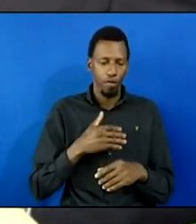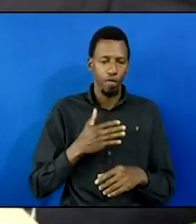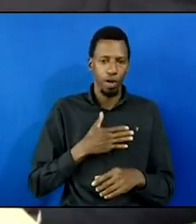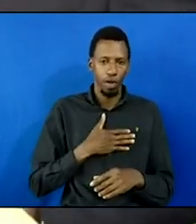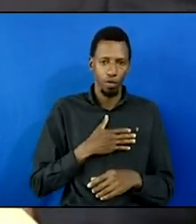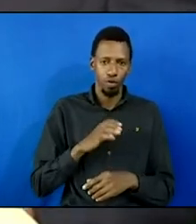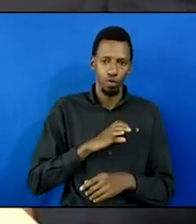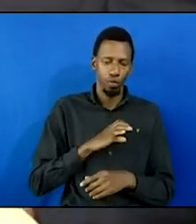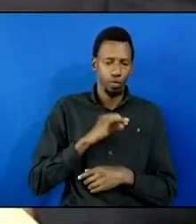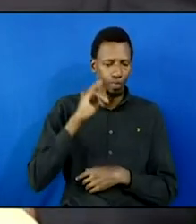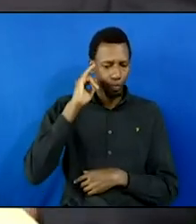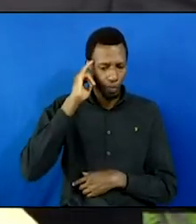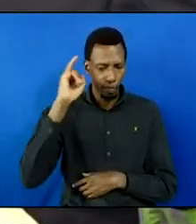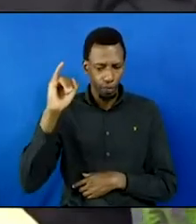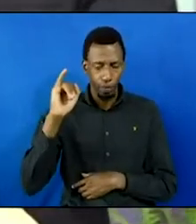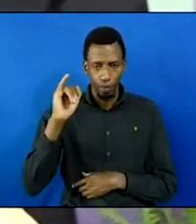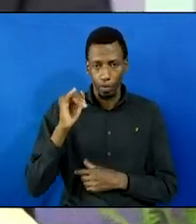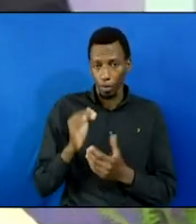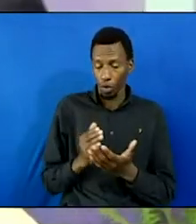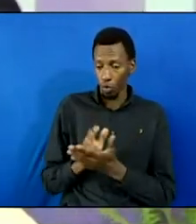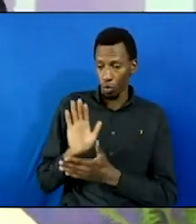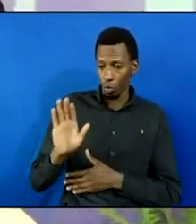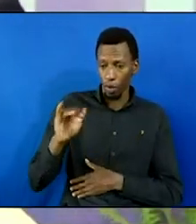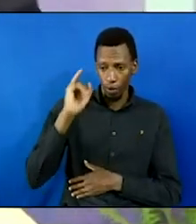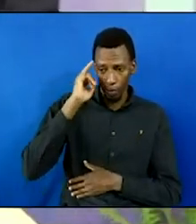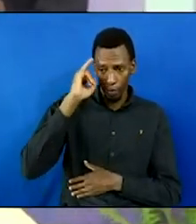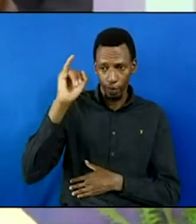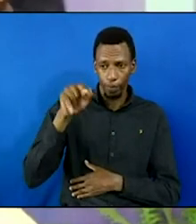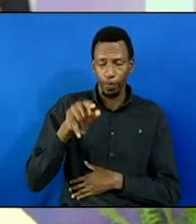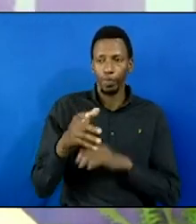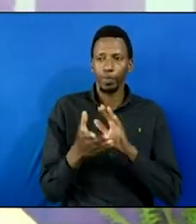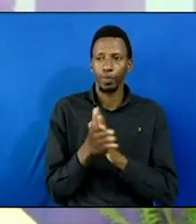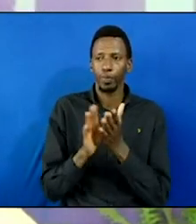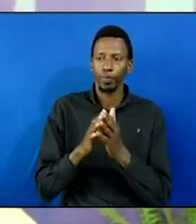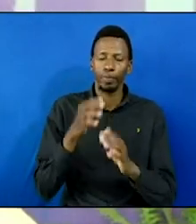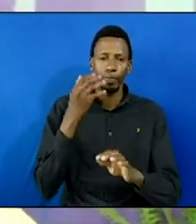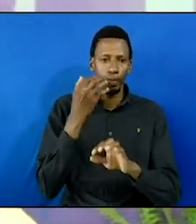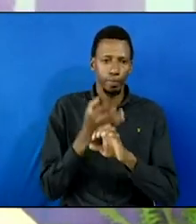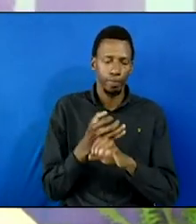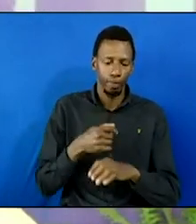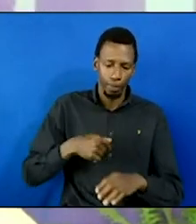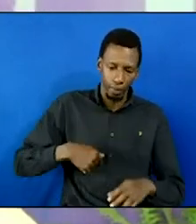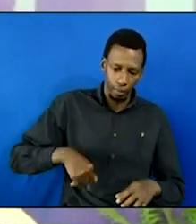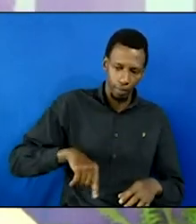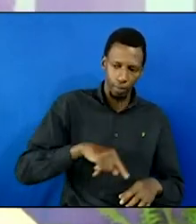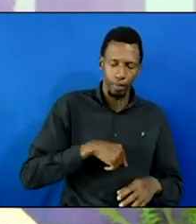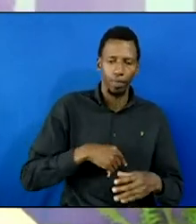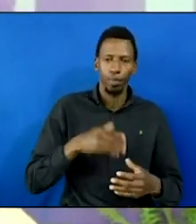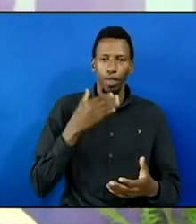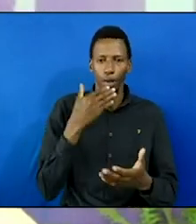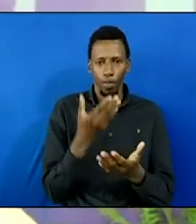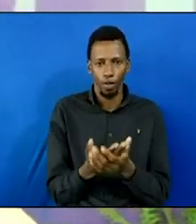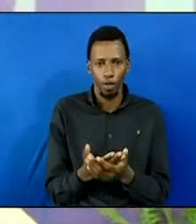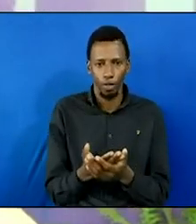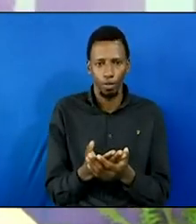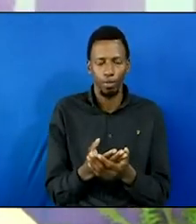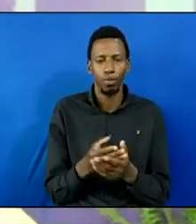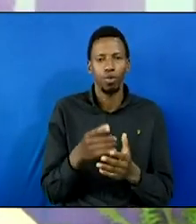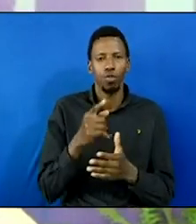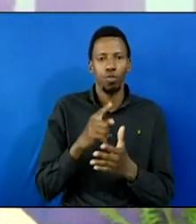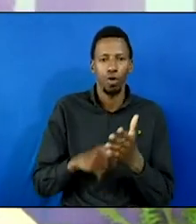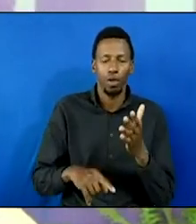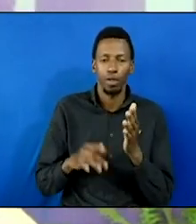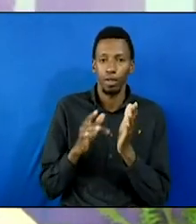own mindset? And as a result of the mindset that we have, it becomes difficult for us to be able to appreciate